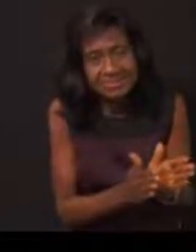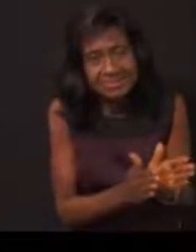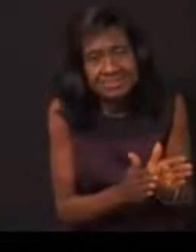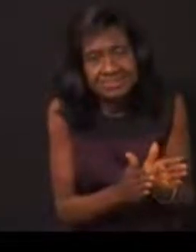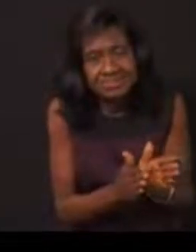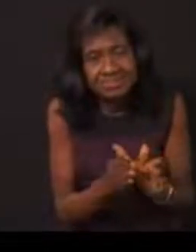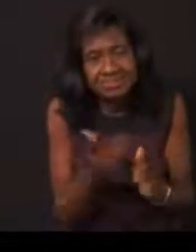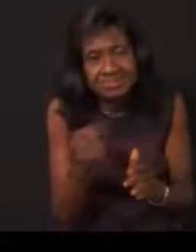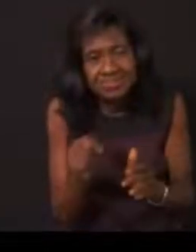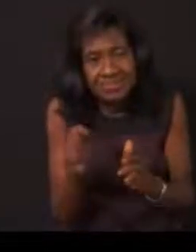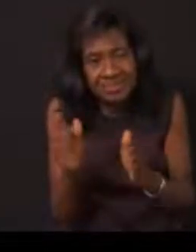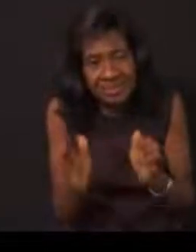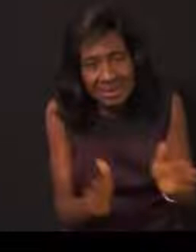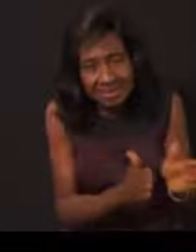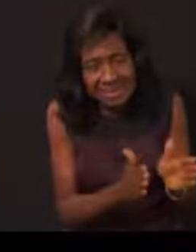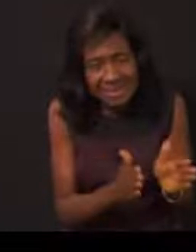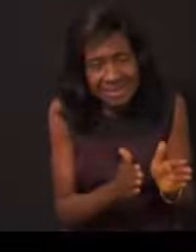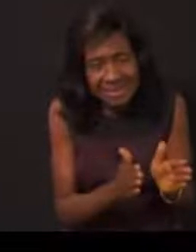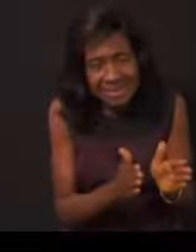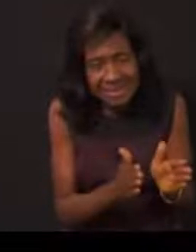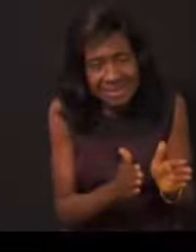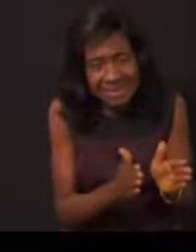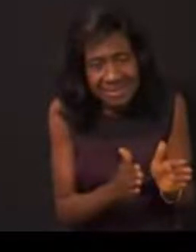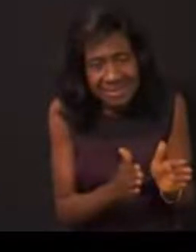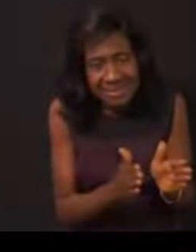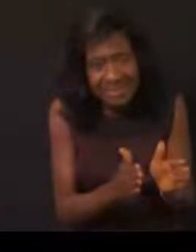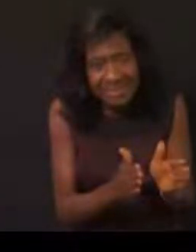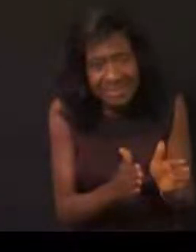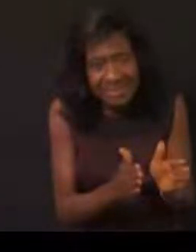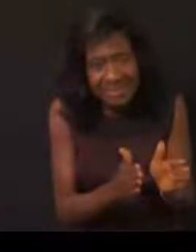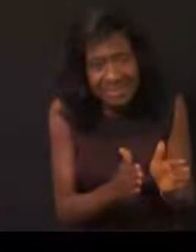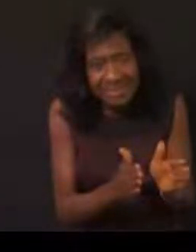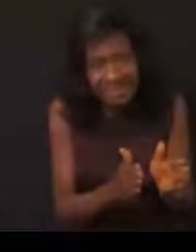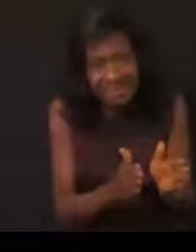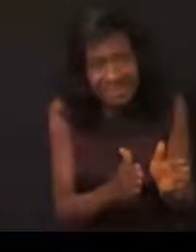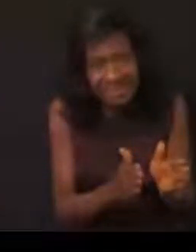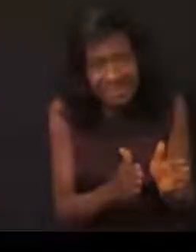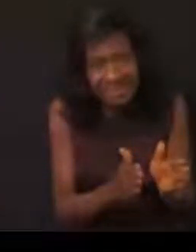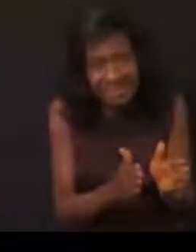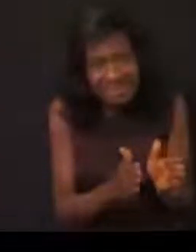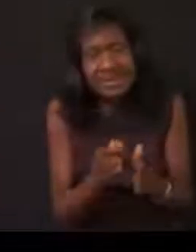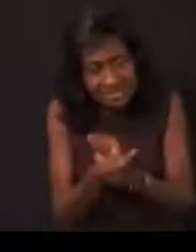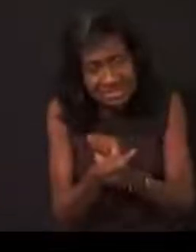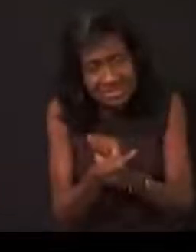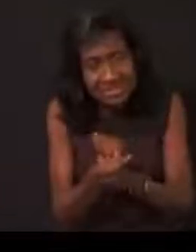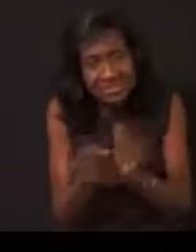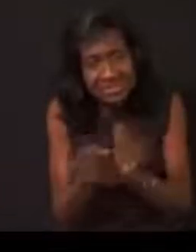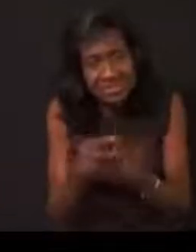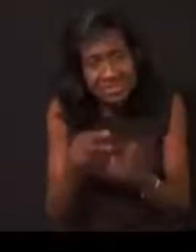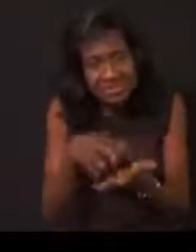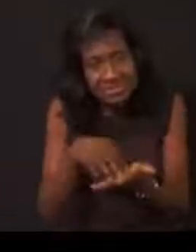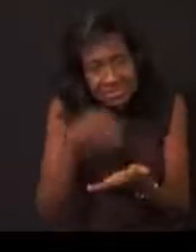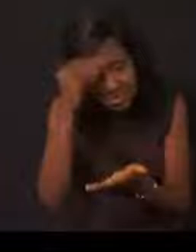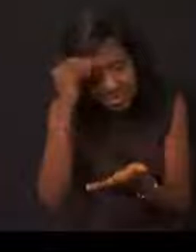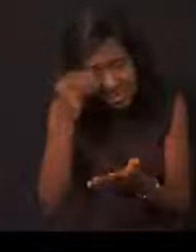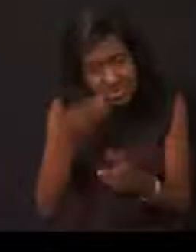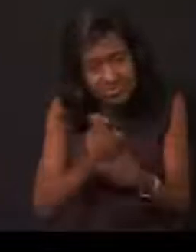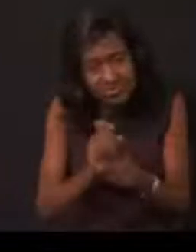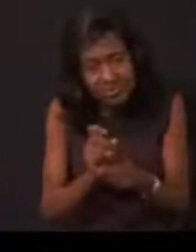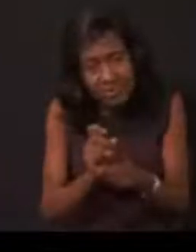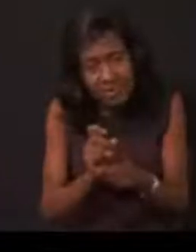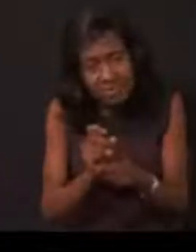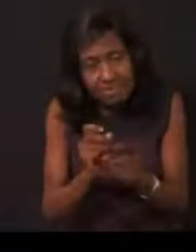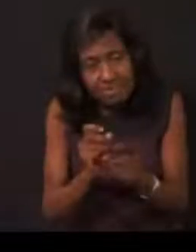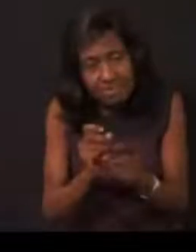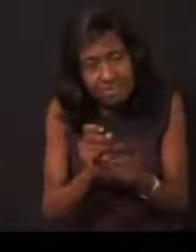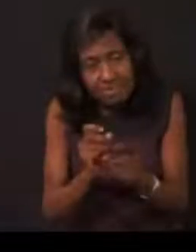The plans are being adapted, as I said, to learn from the level of community transmission and spread we've